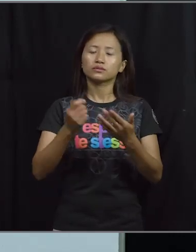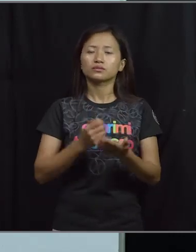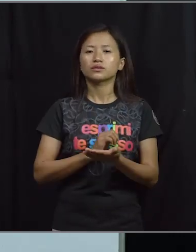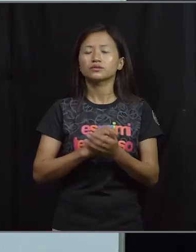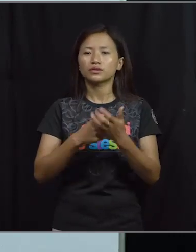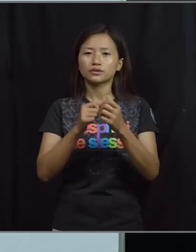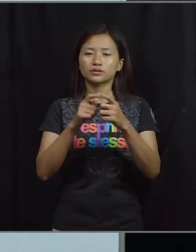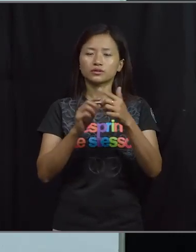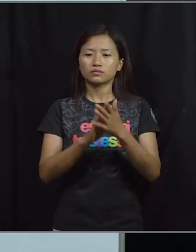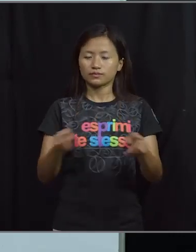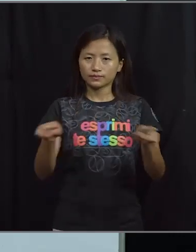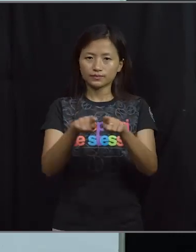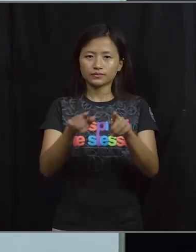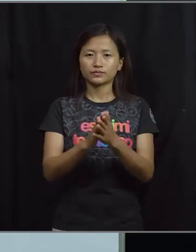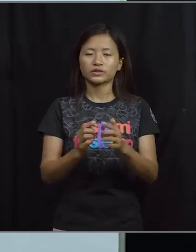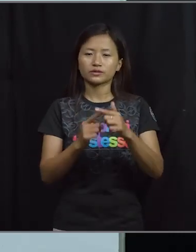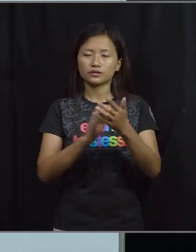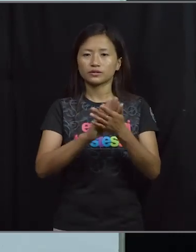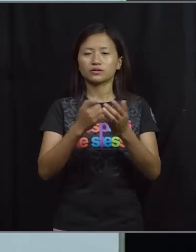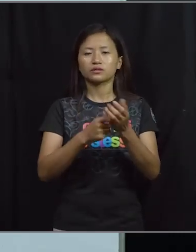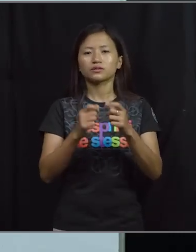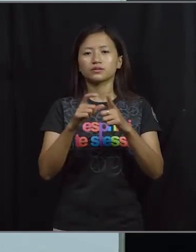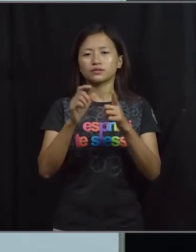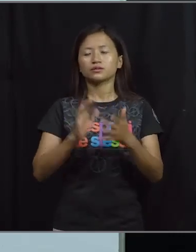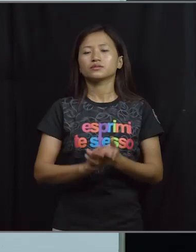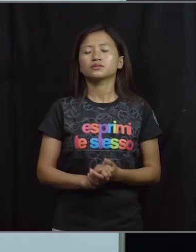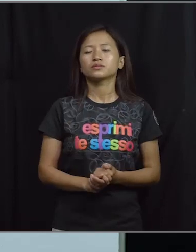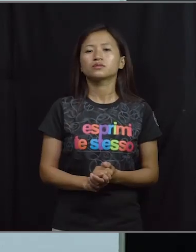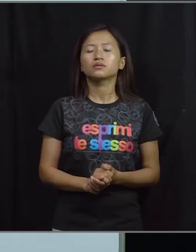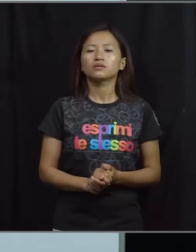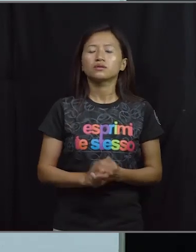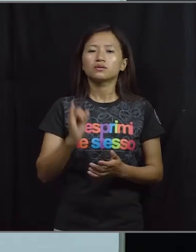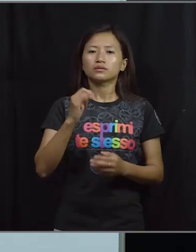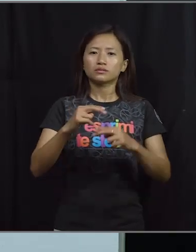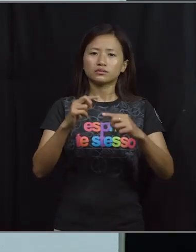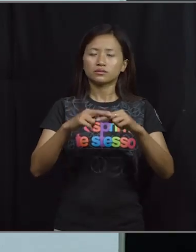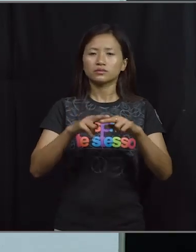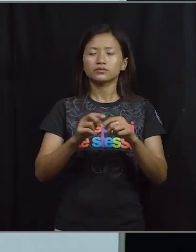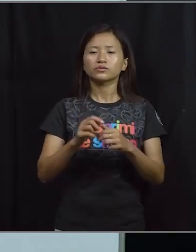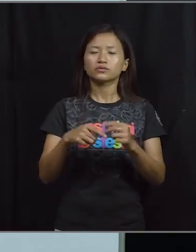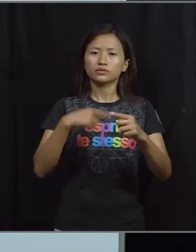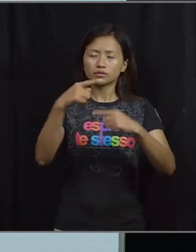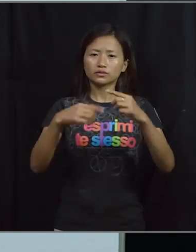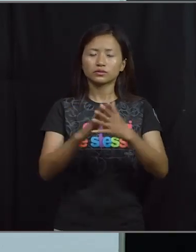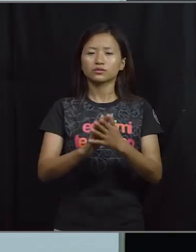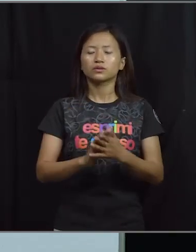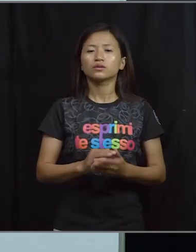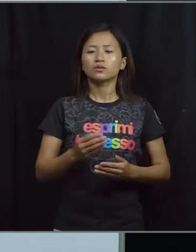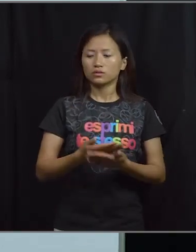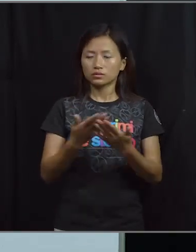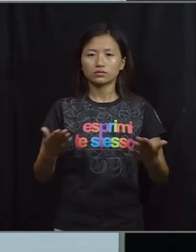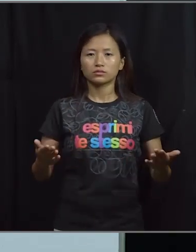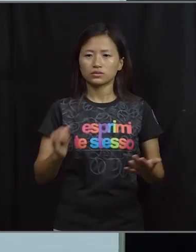entrepreneurs, those who are related to trade. Next is industrial entrepreneurs. Industrial entrepreneurs are